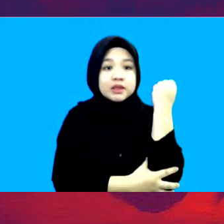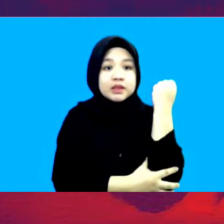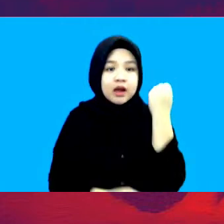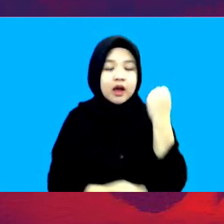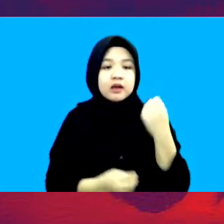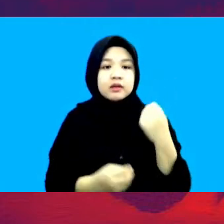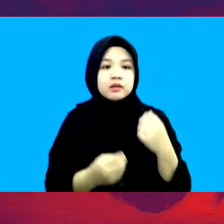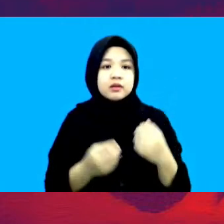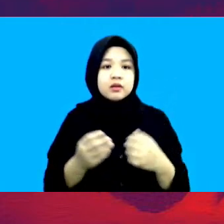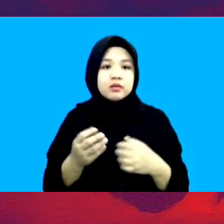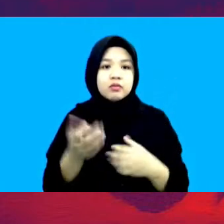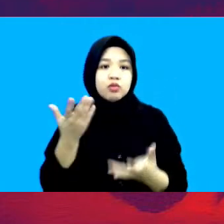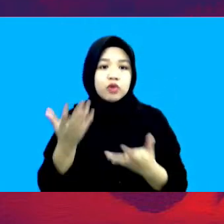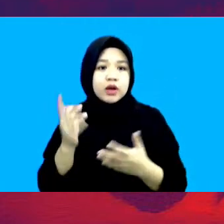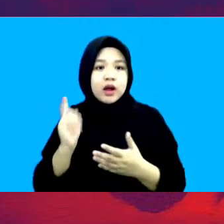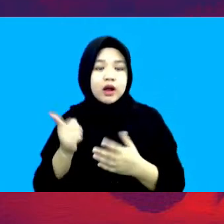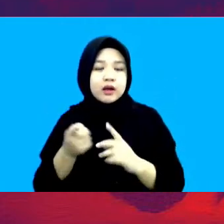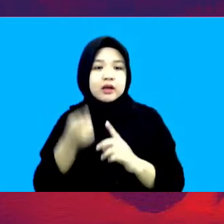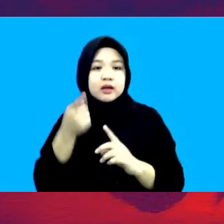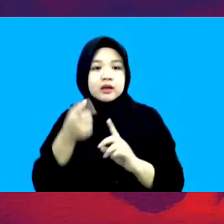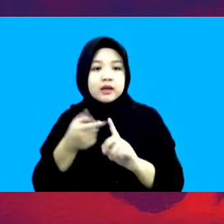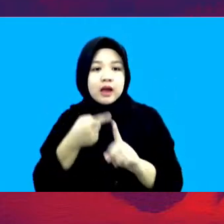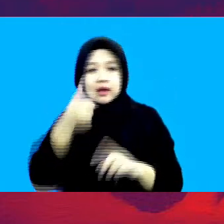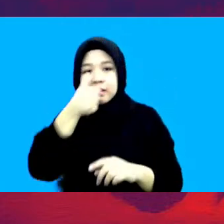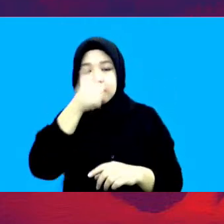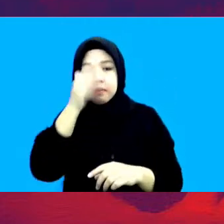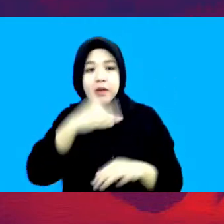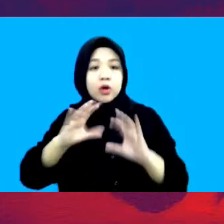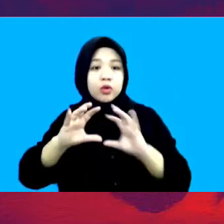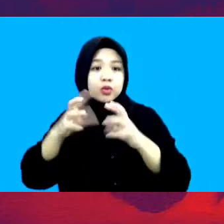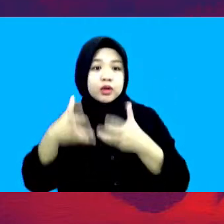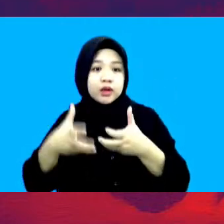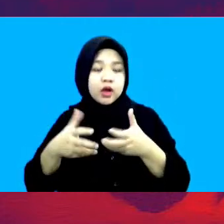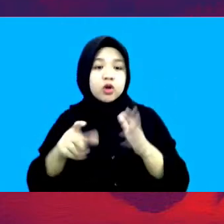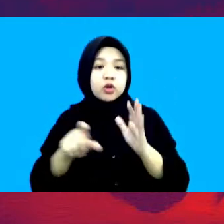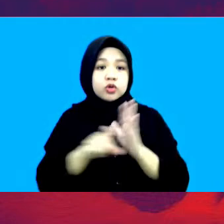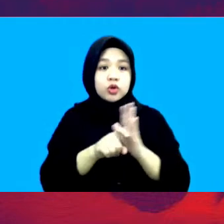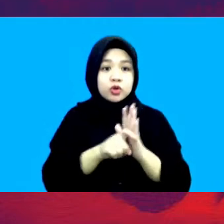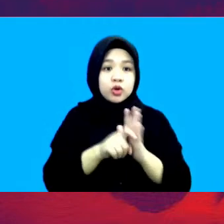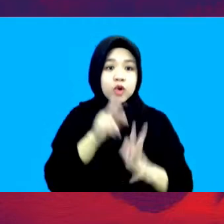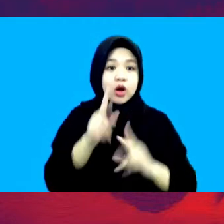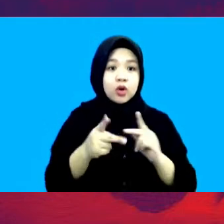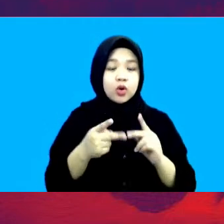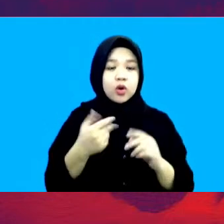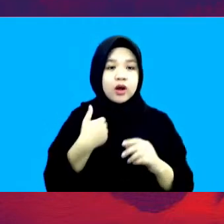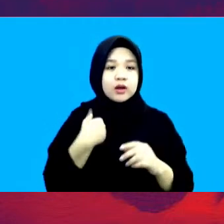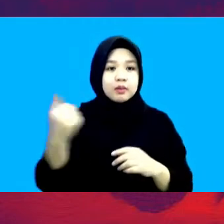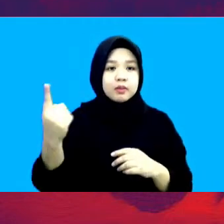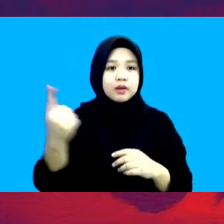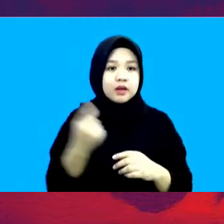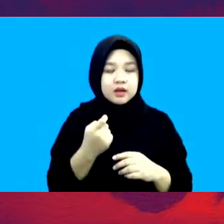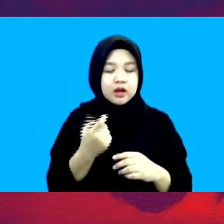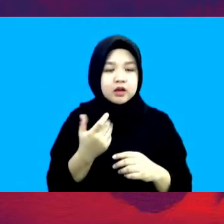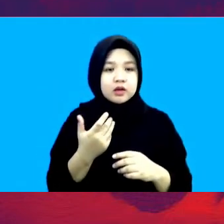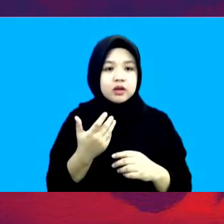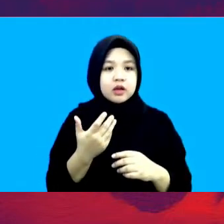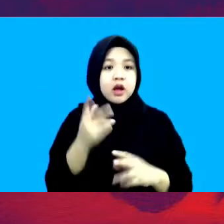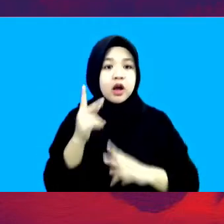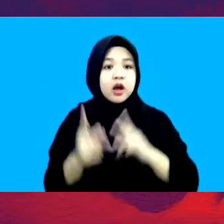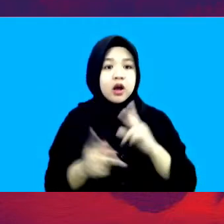What is the Alkire-Foster approach to measuring multidimensional poverty? How does it relate to